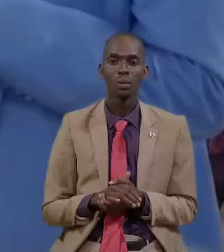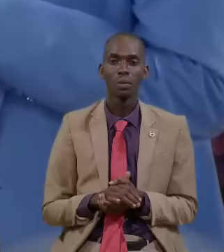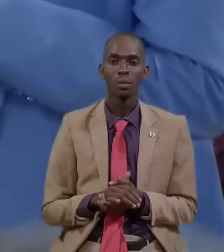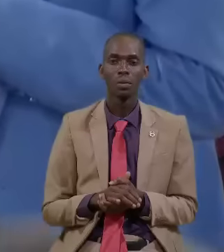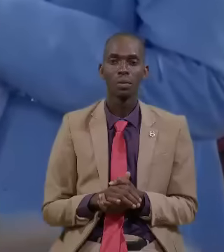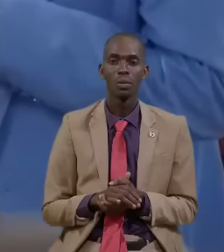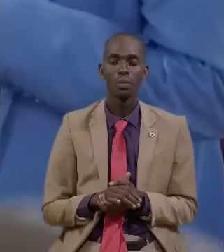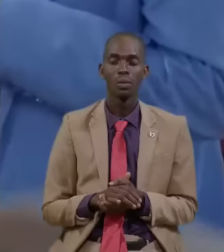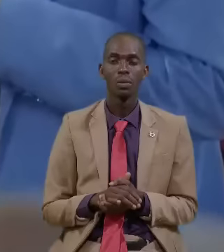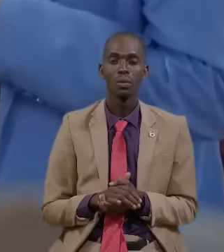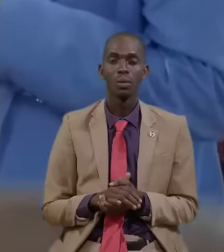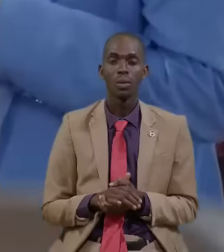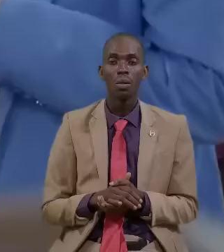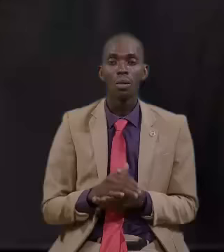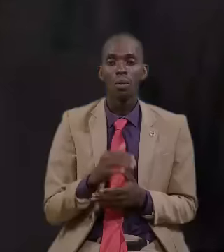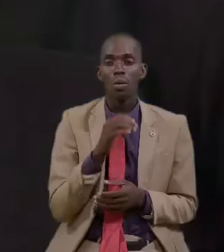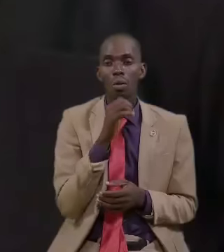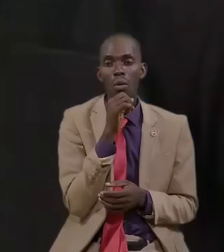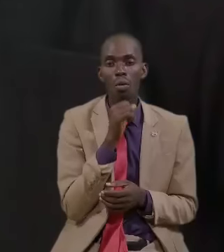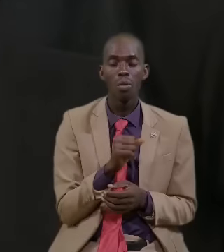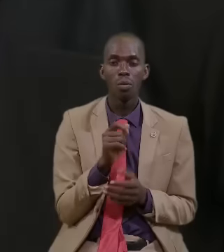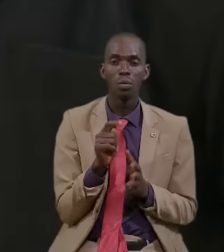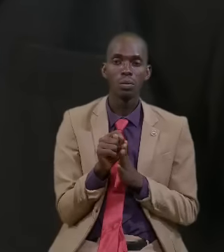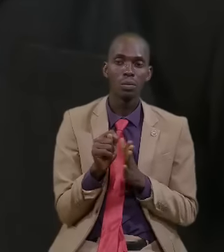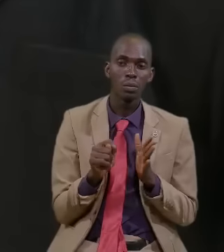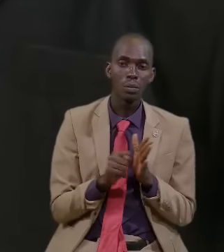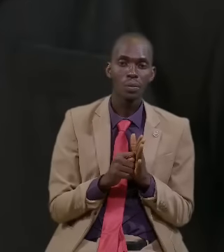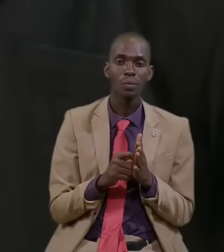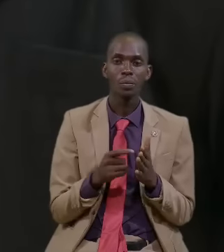Old Testament, New Testament.